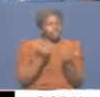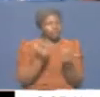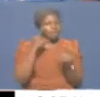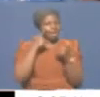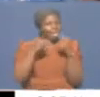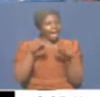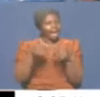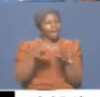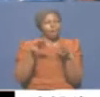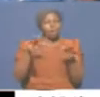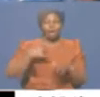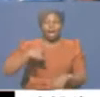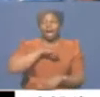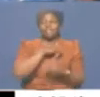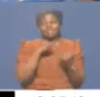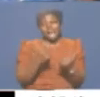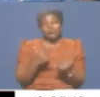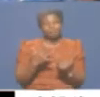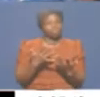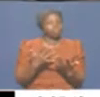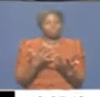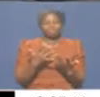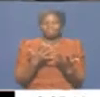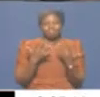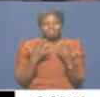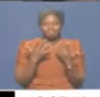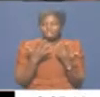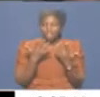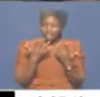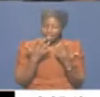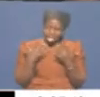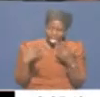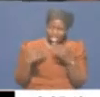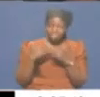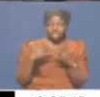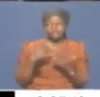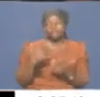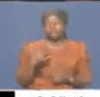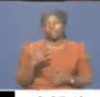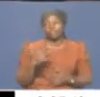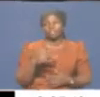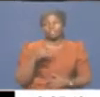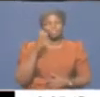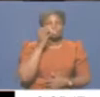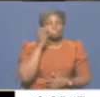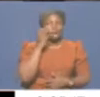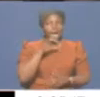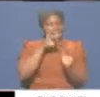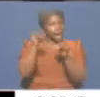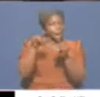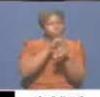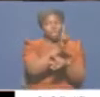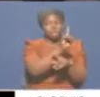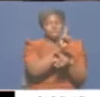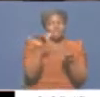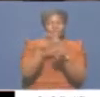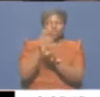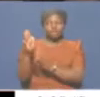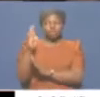Tunafika mwisho. Matiangi anakuja all the way from Nairobi. The whole security of Kenya inakuja